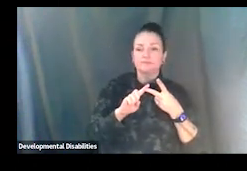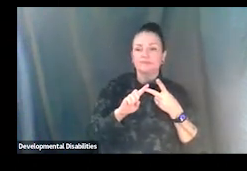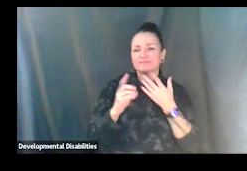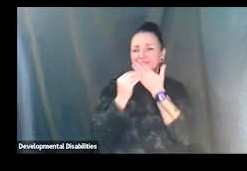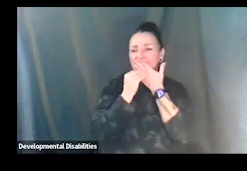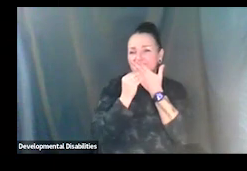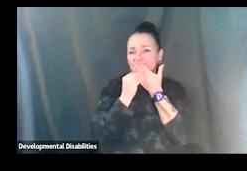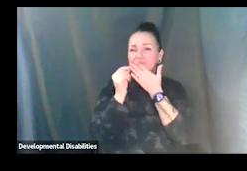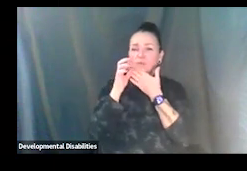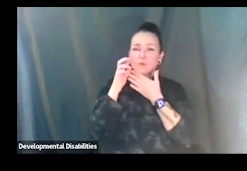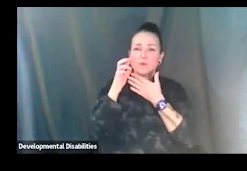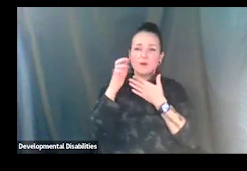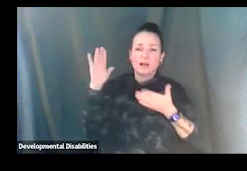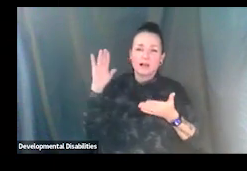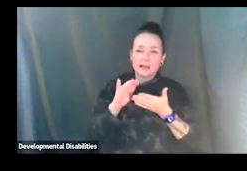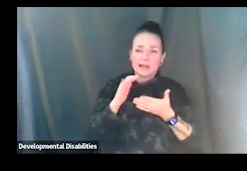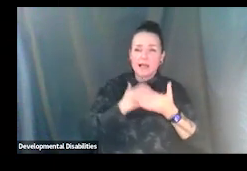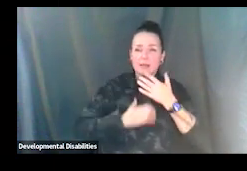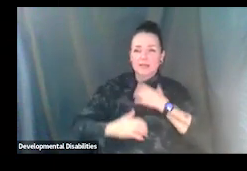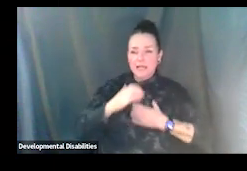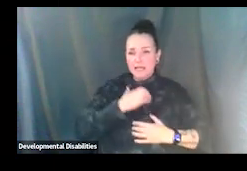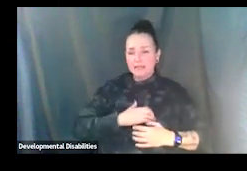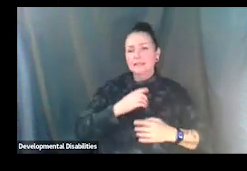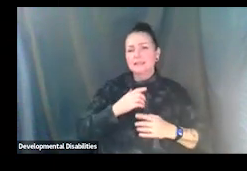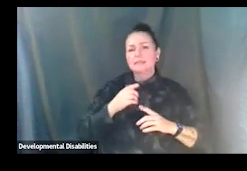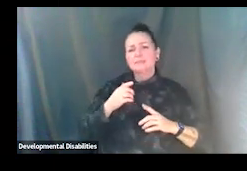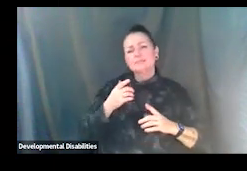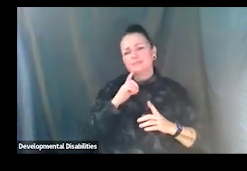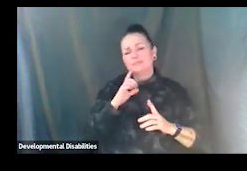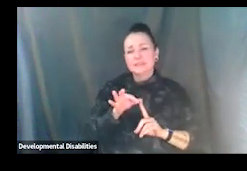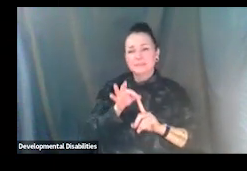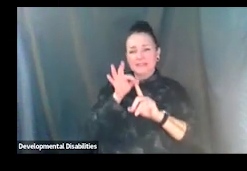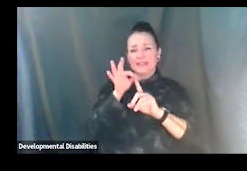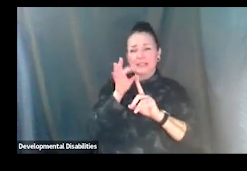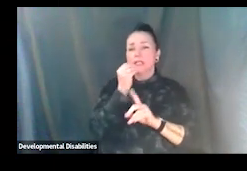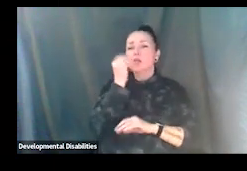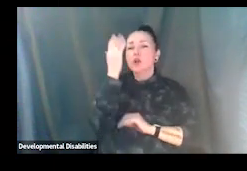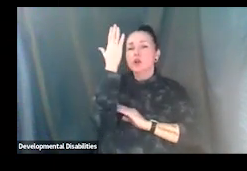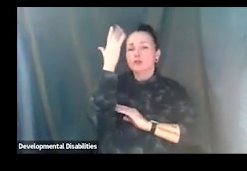or reduced appetite, particularly at lunchtime.